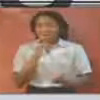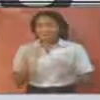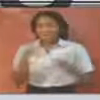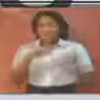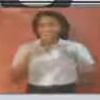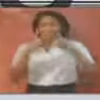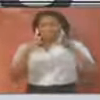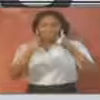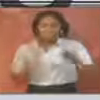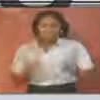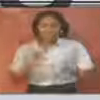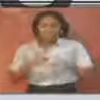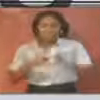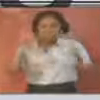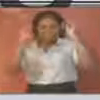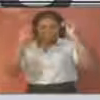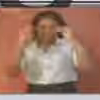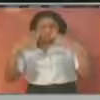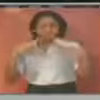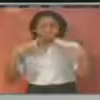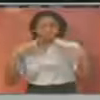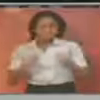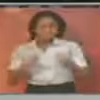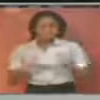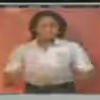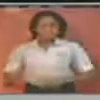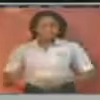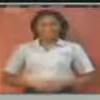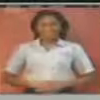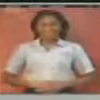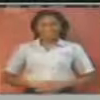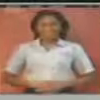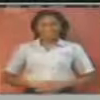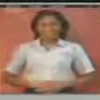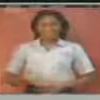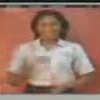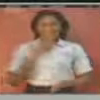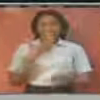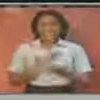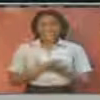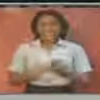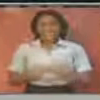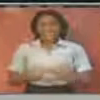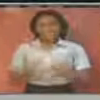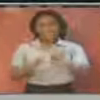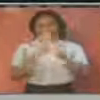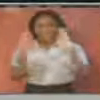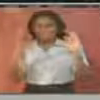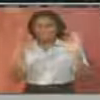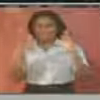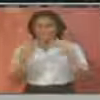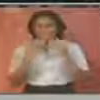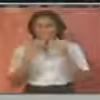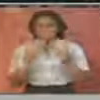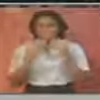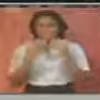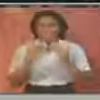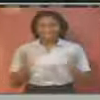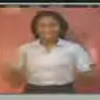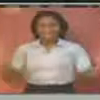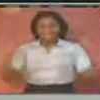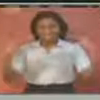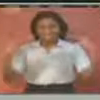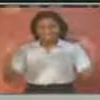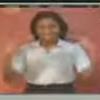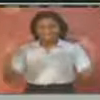Communications at the Ministry of Health, Candice Alcantara. Good morning. Thank you for joining us for another Ministry of Health virtual